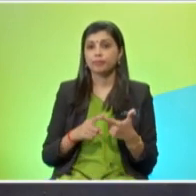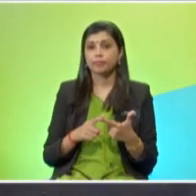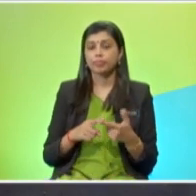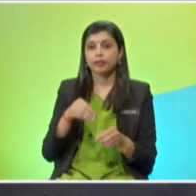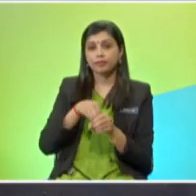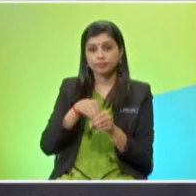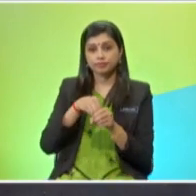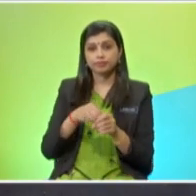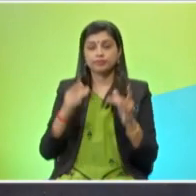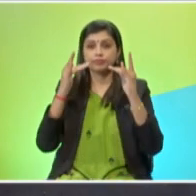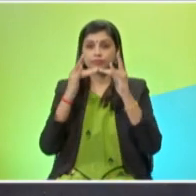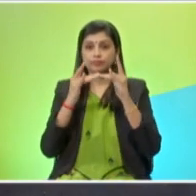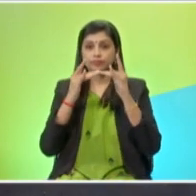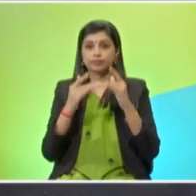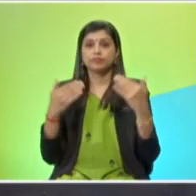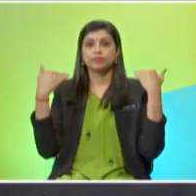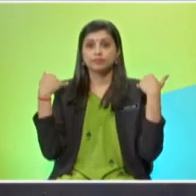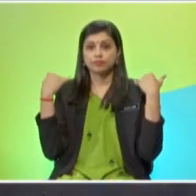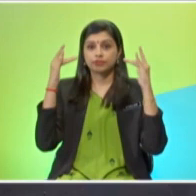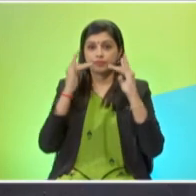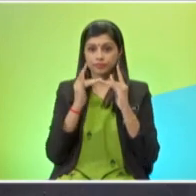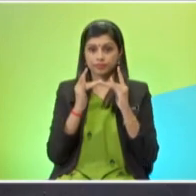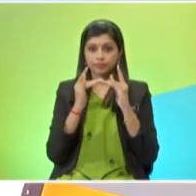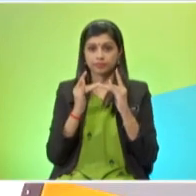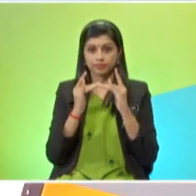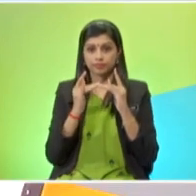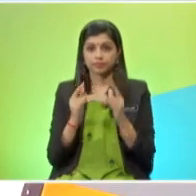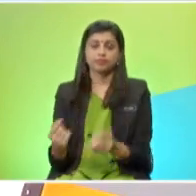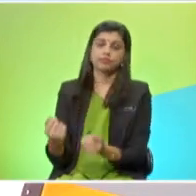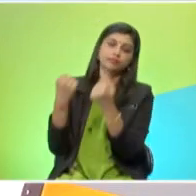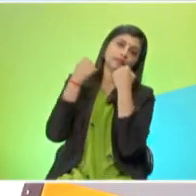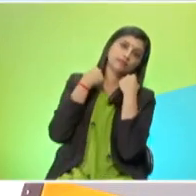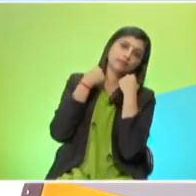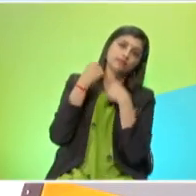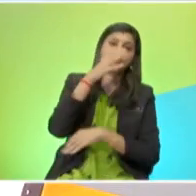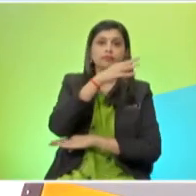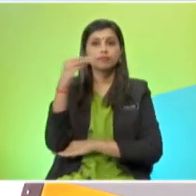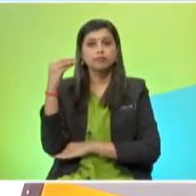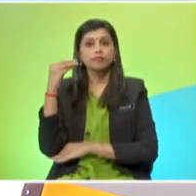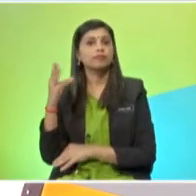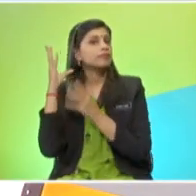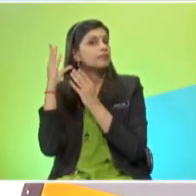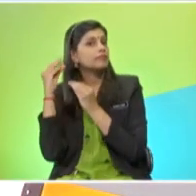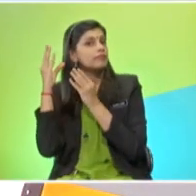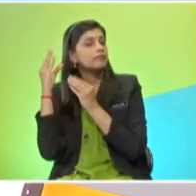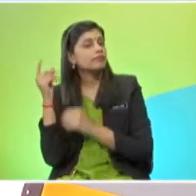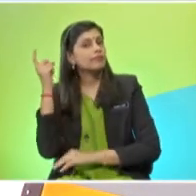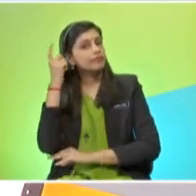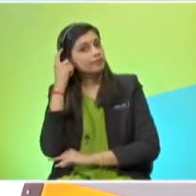In my bedroom there is a bed, a sheet to cover and a pillow for my